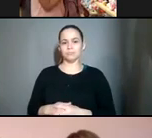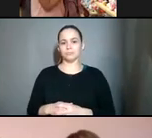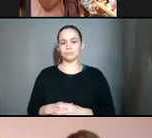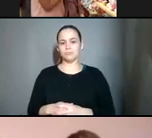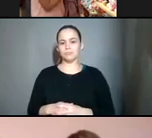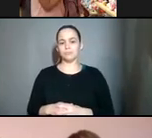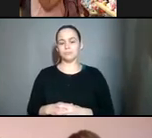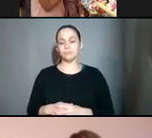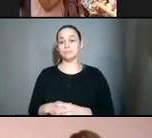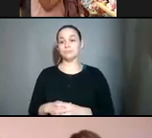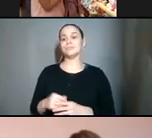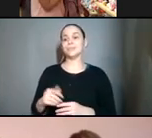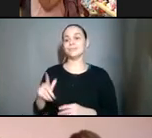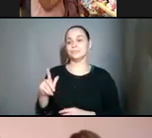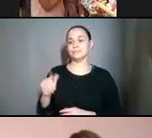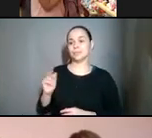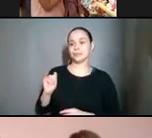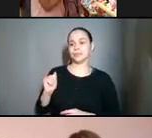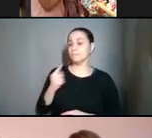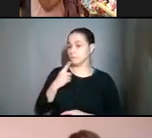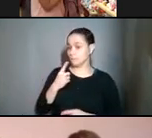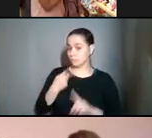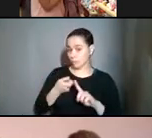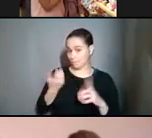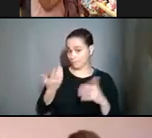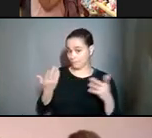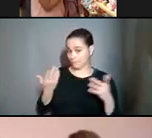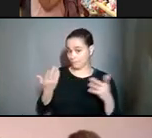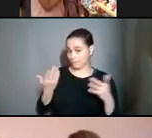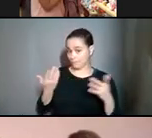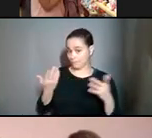Then from here, your child will see the different lessons.